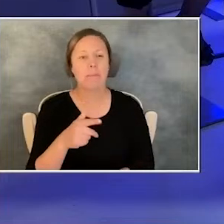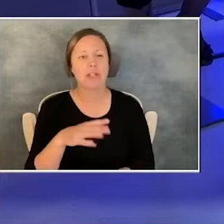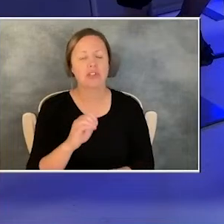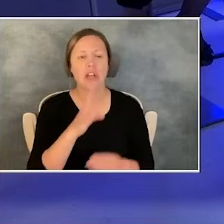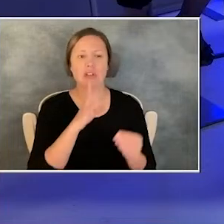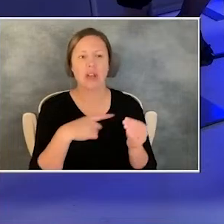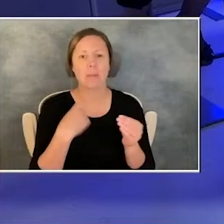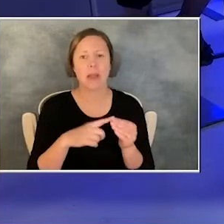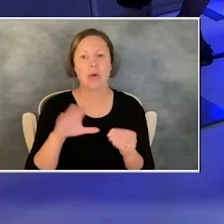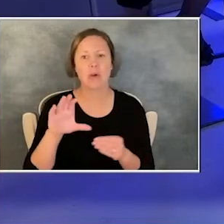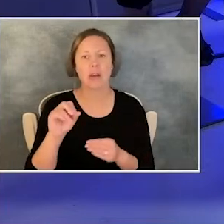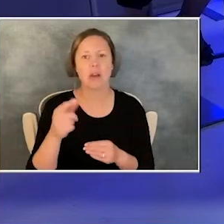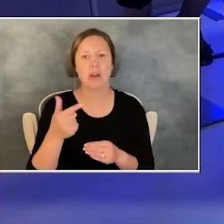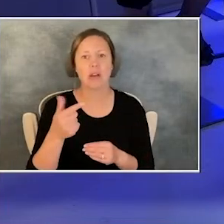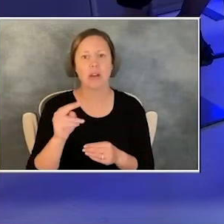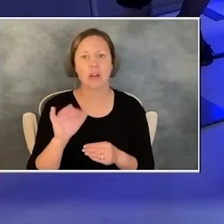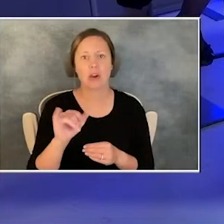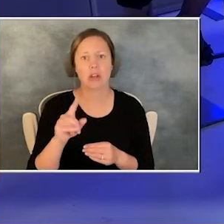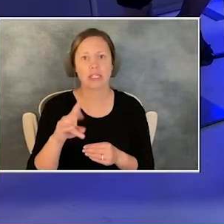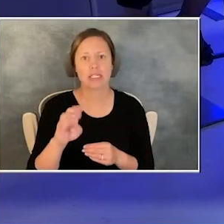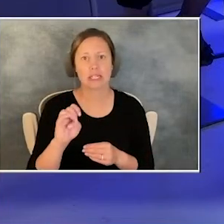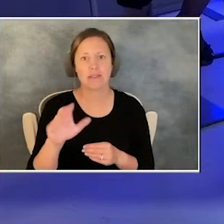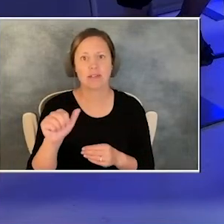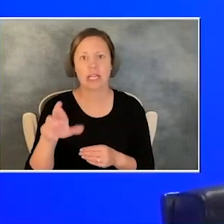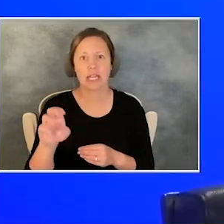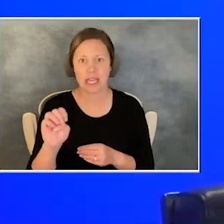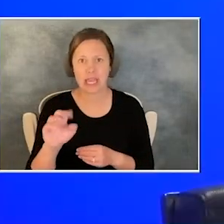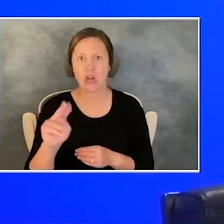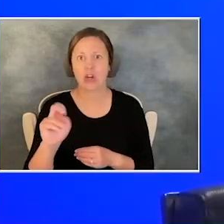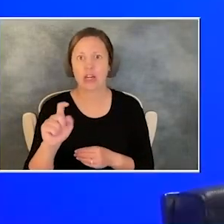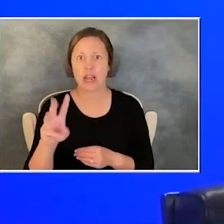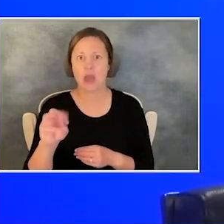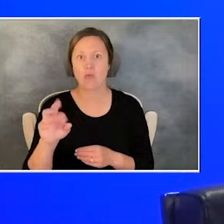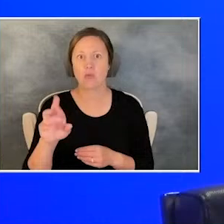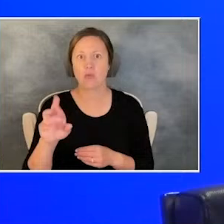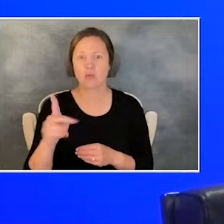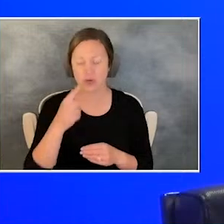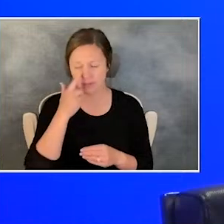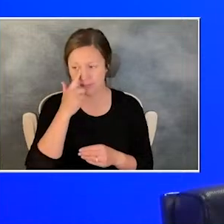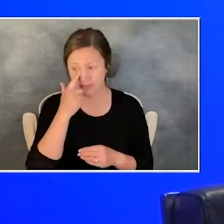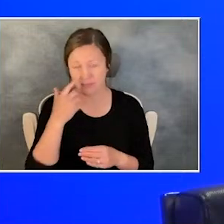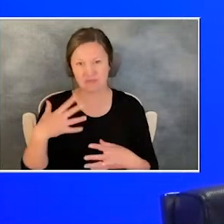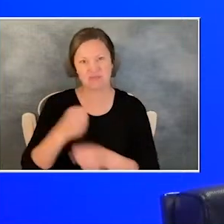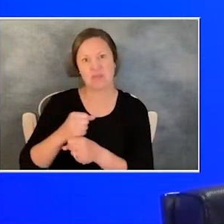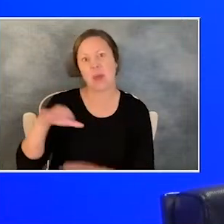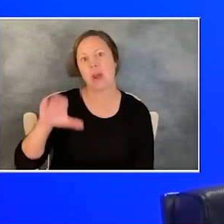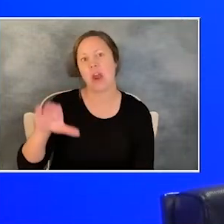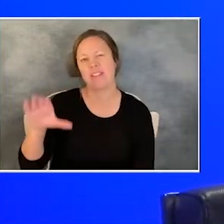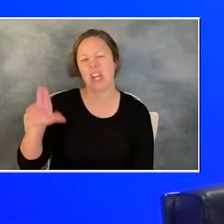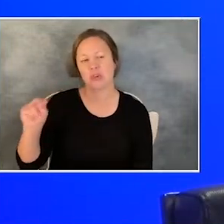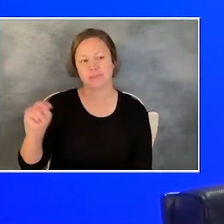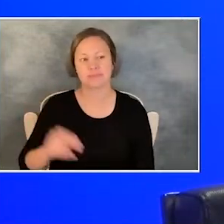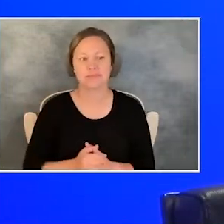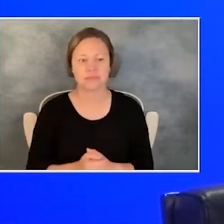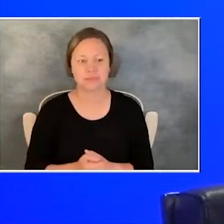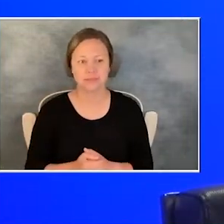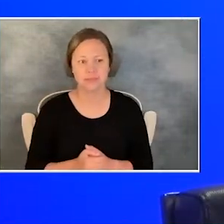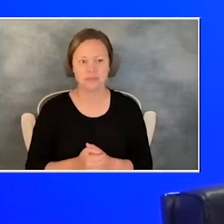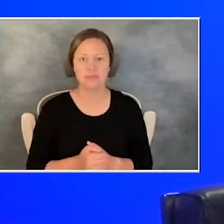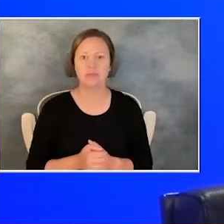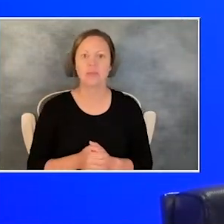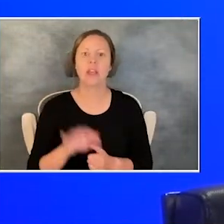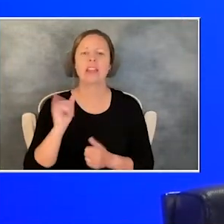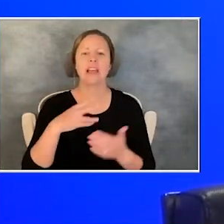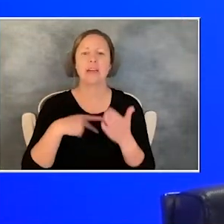Network and the work you all do. So the Cognitive Care Network is a program in which we